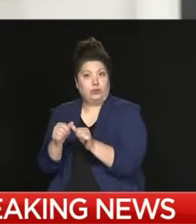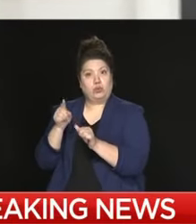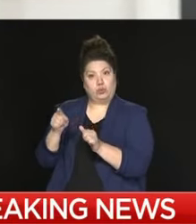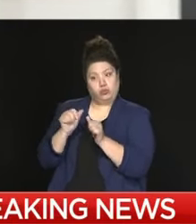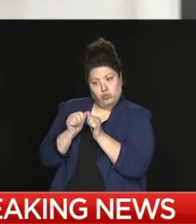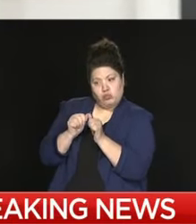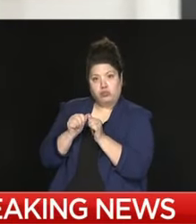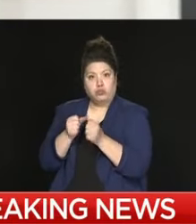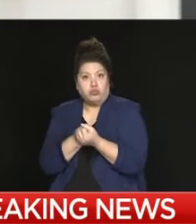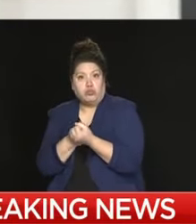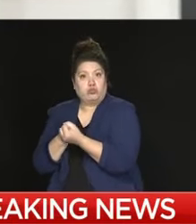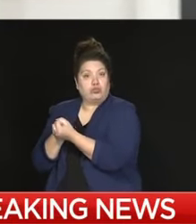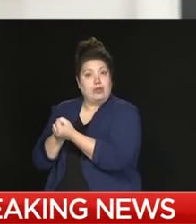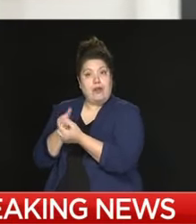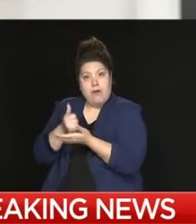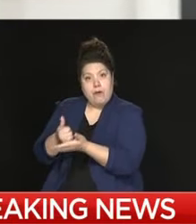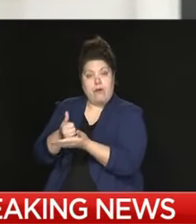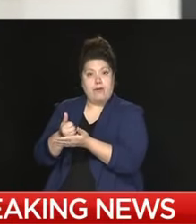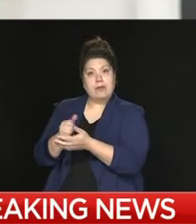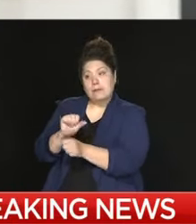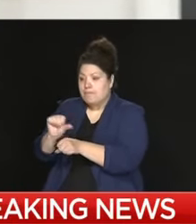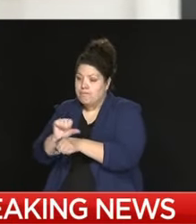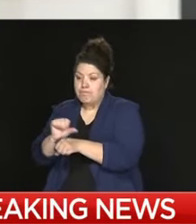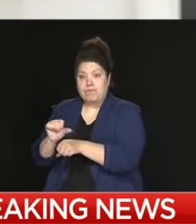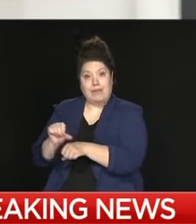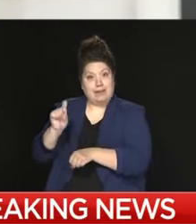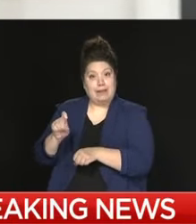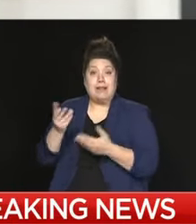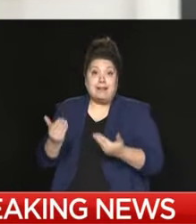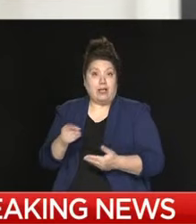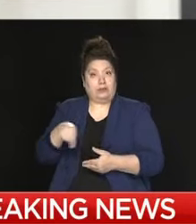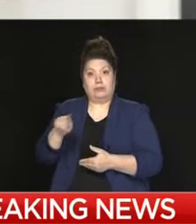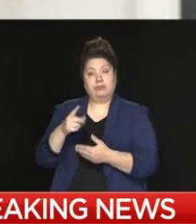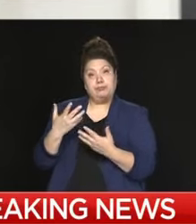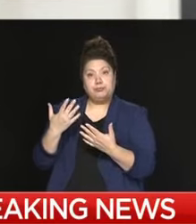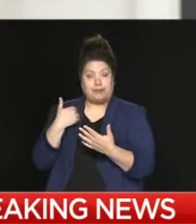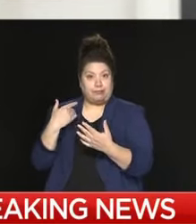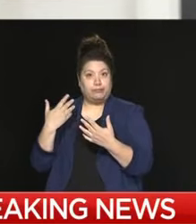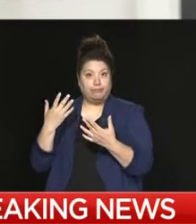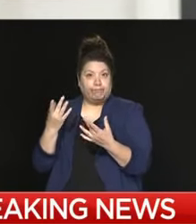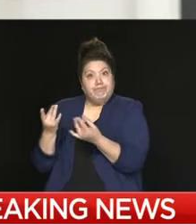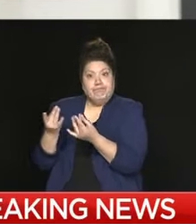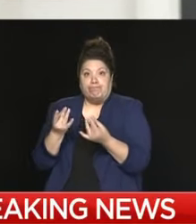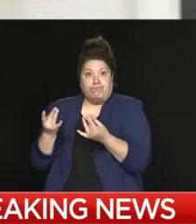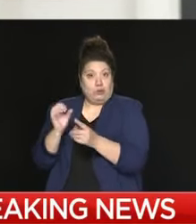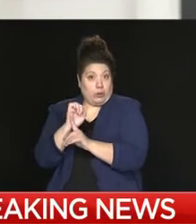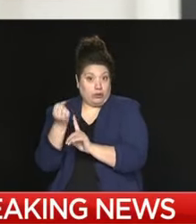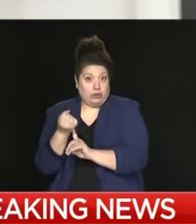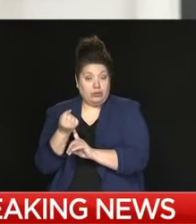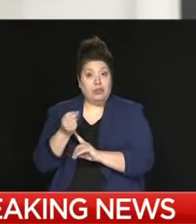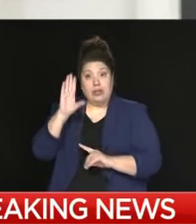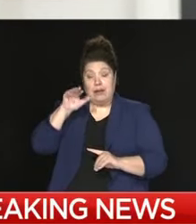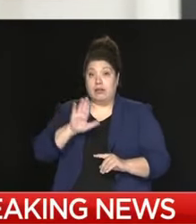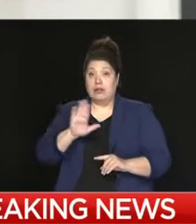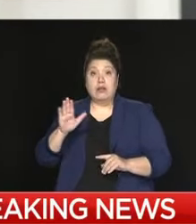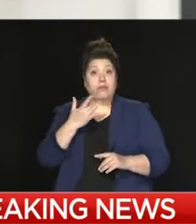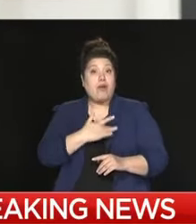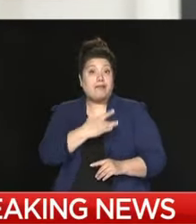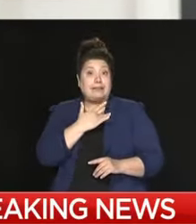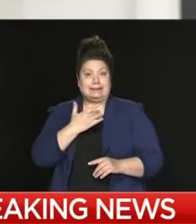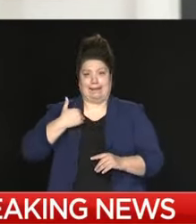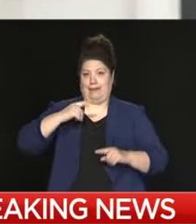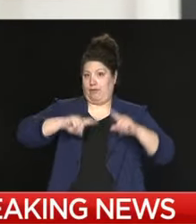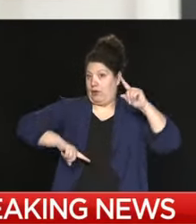important jobs, but they're particularly difficult and complex circumstances right now. But all provinces are in slightly different situations.